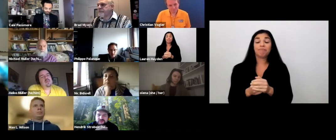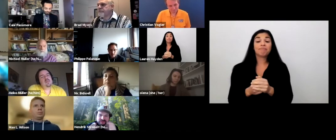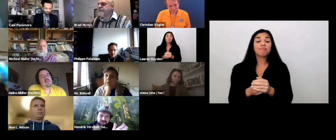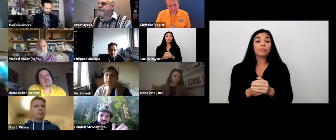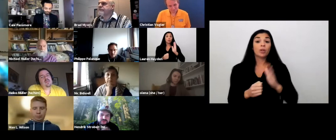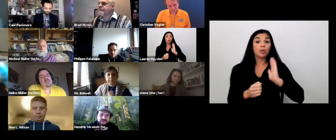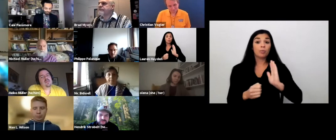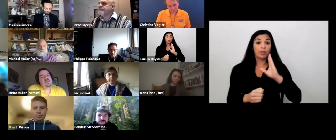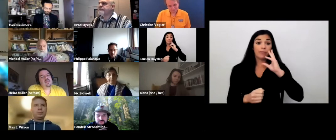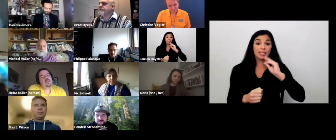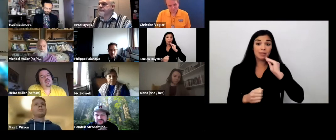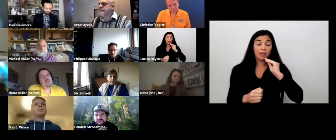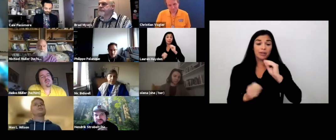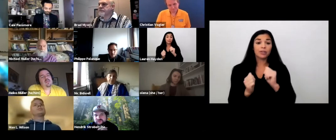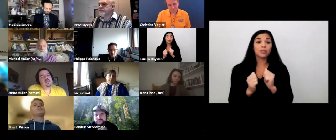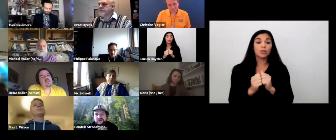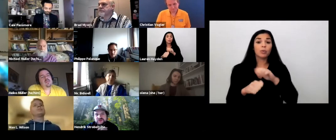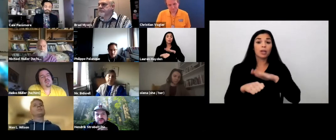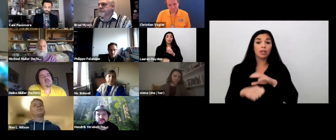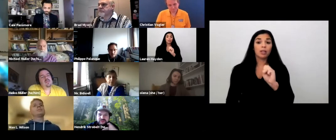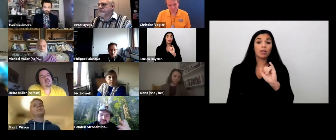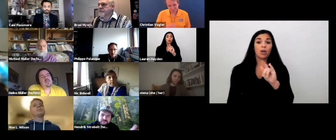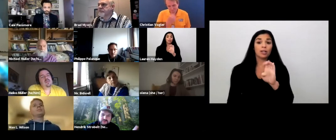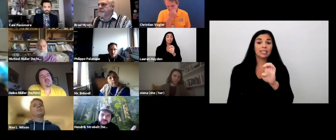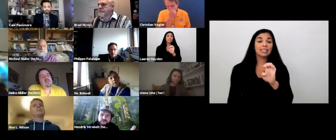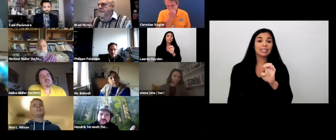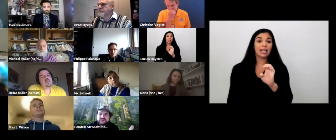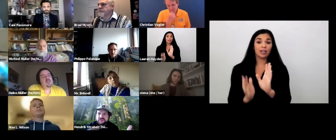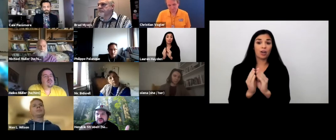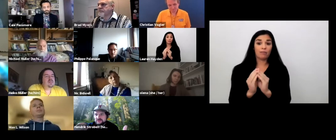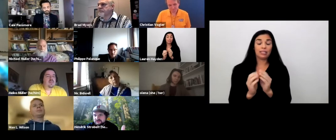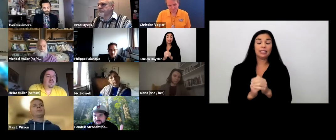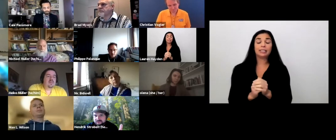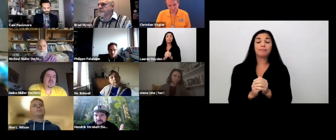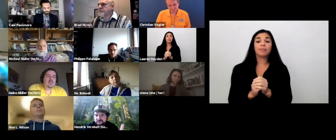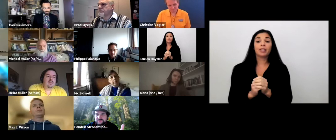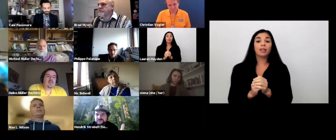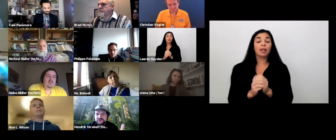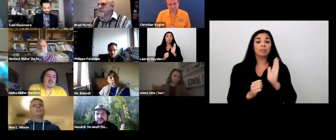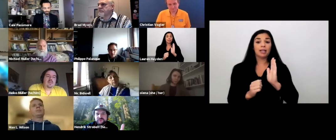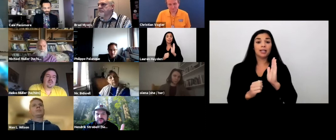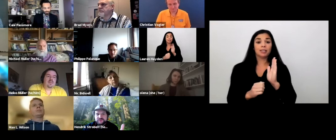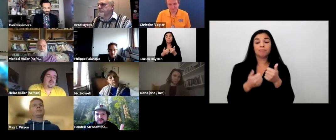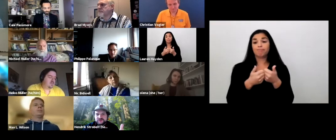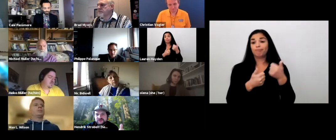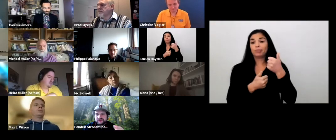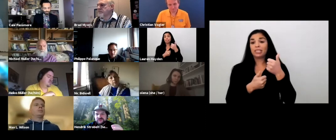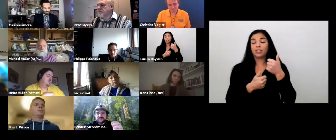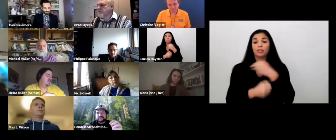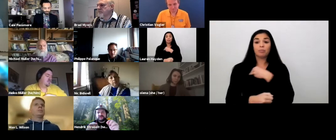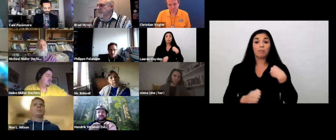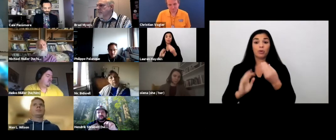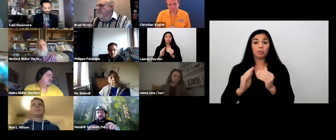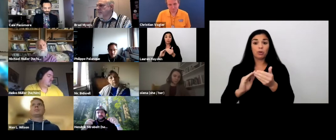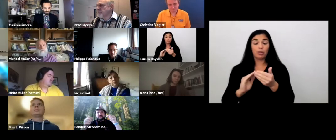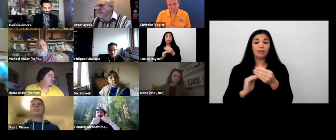with on-site versions, what we called Viz Buddies. So a senior member of the community and a couple of junior members of the community